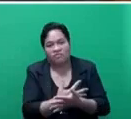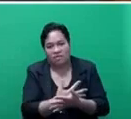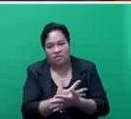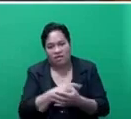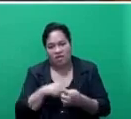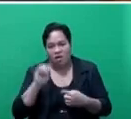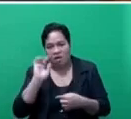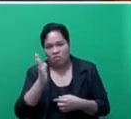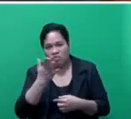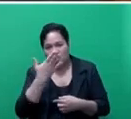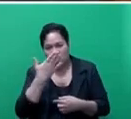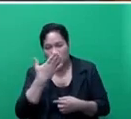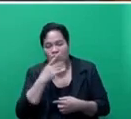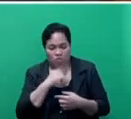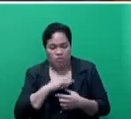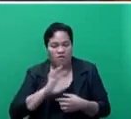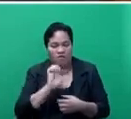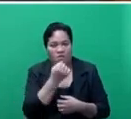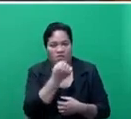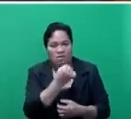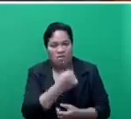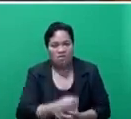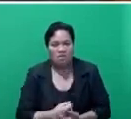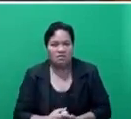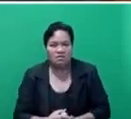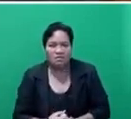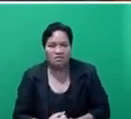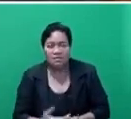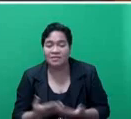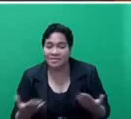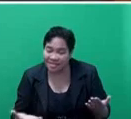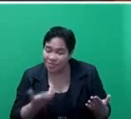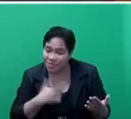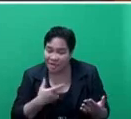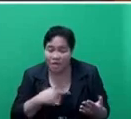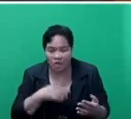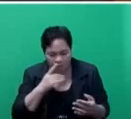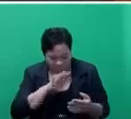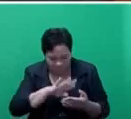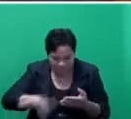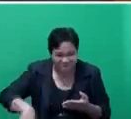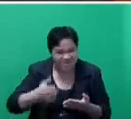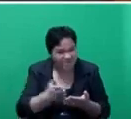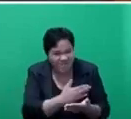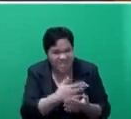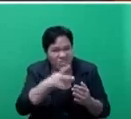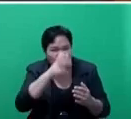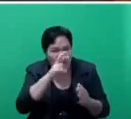outcome of what could have been ours, Honorable Speaker. So, Honorable Speaker, we get rid of all these restrictions,